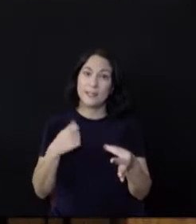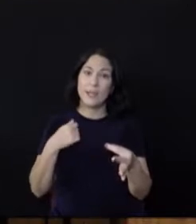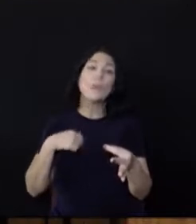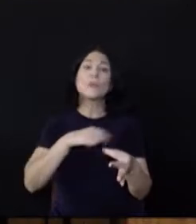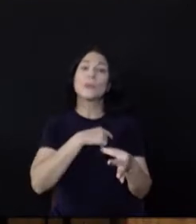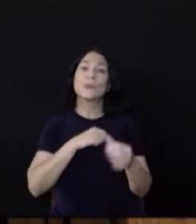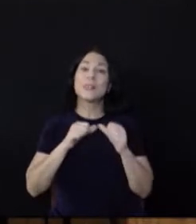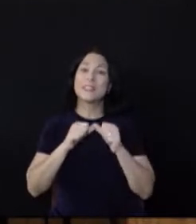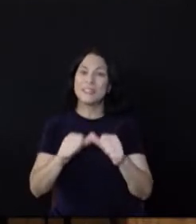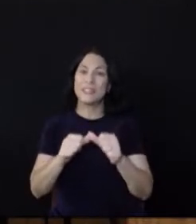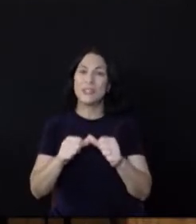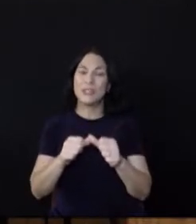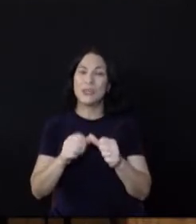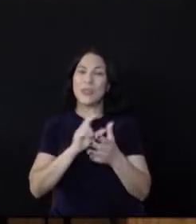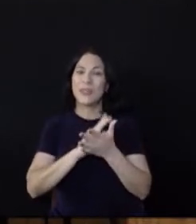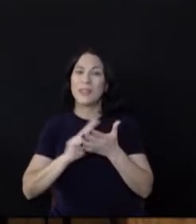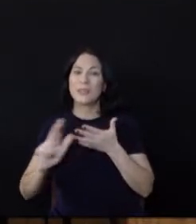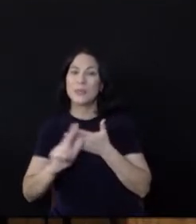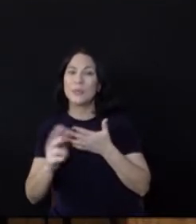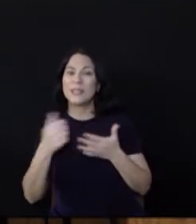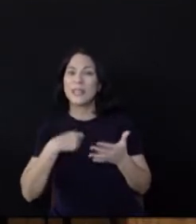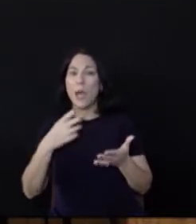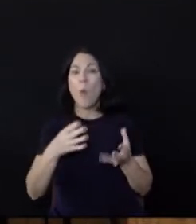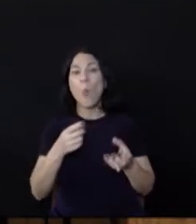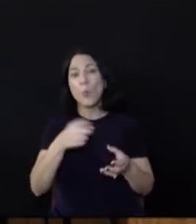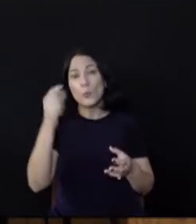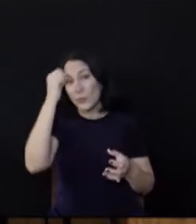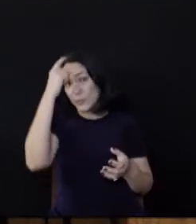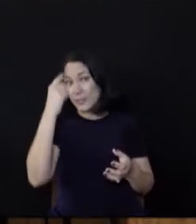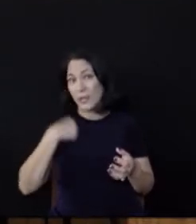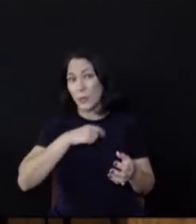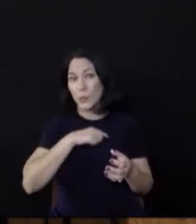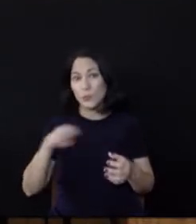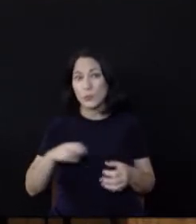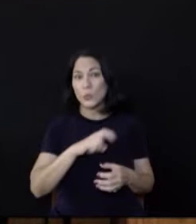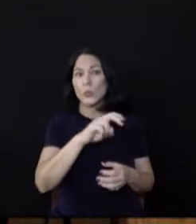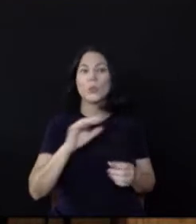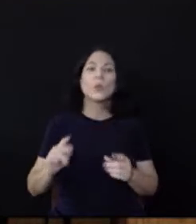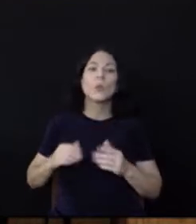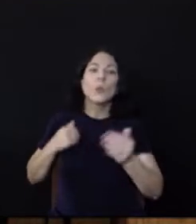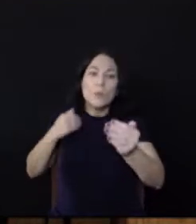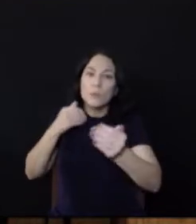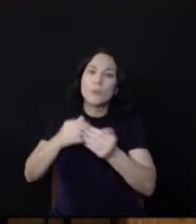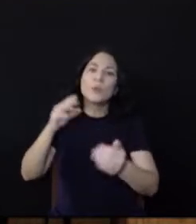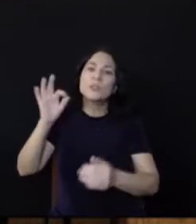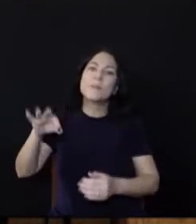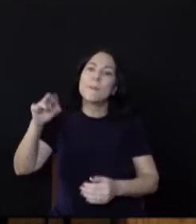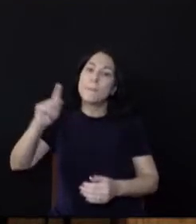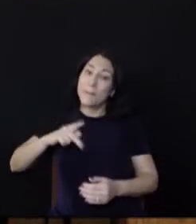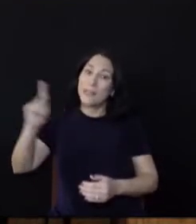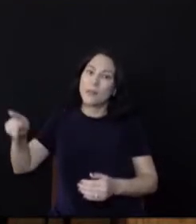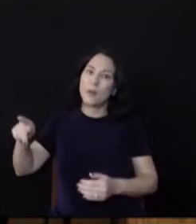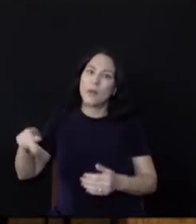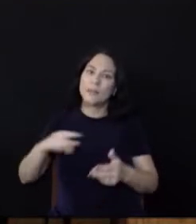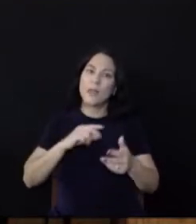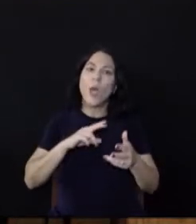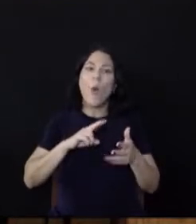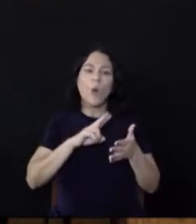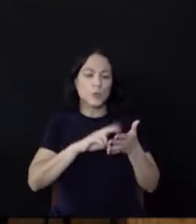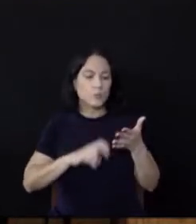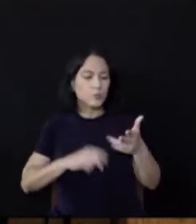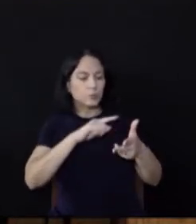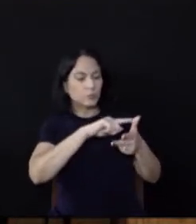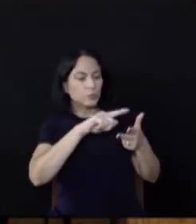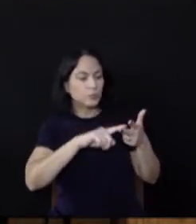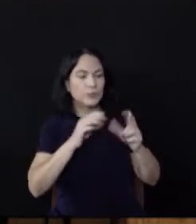over these next 3 weeks, I want you to understand we're journeying towards Pentecost, exploring three essentials of discipleship as